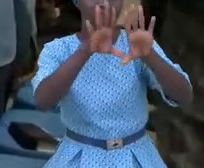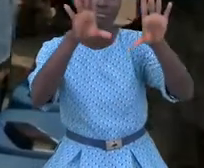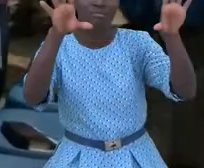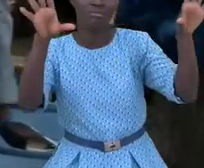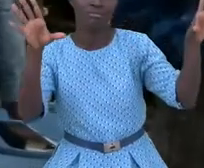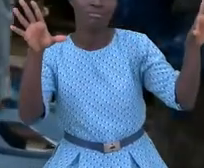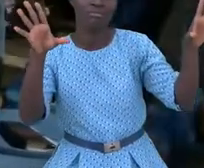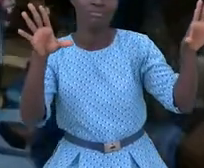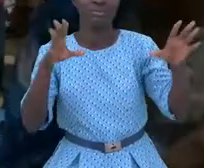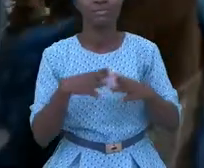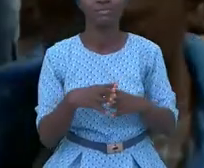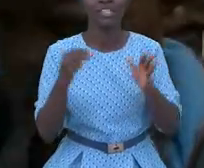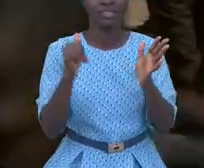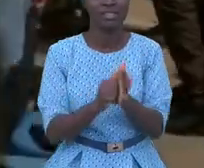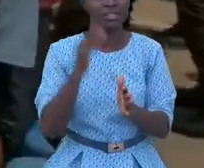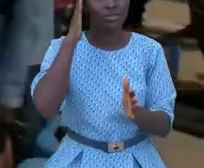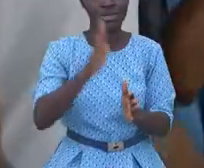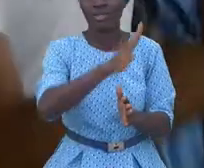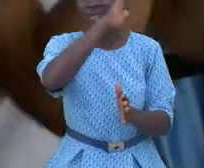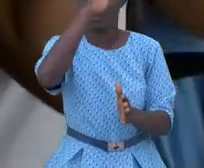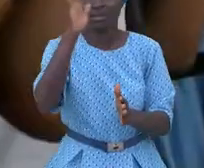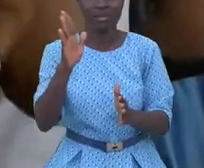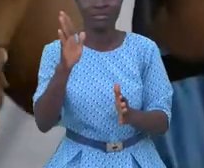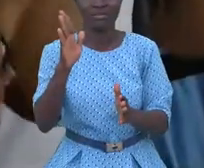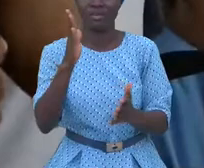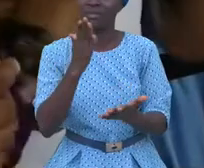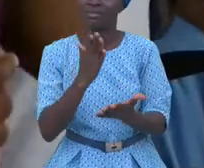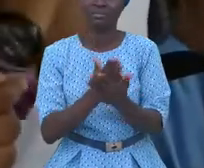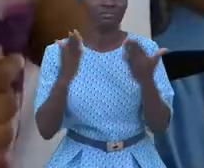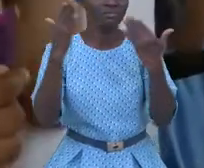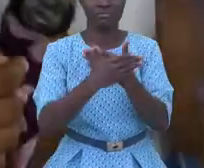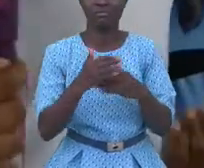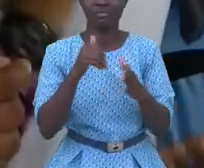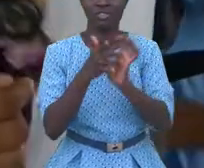life that will never expire.